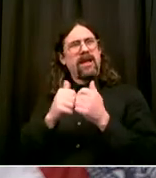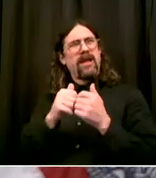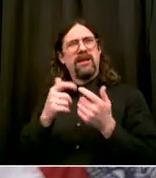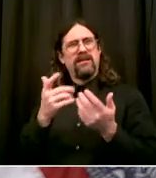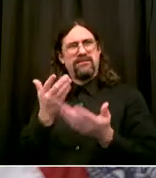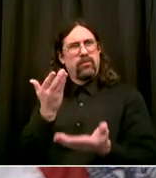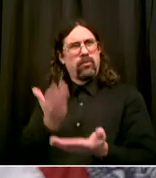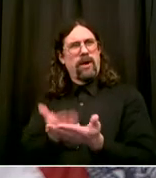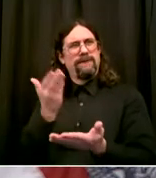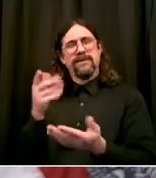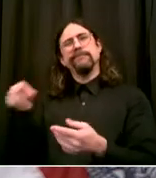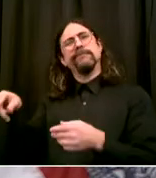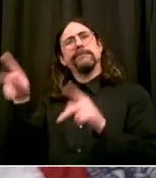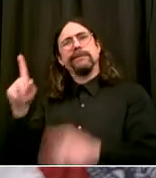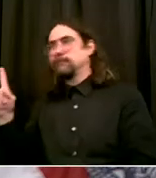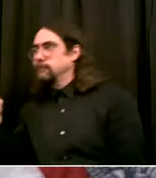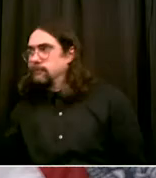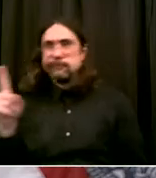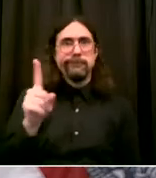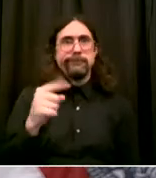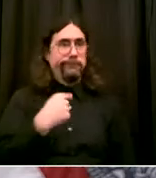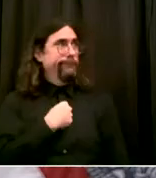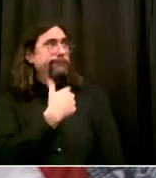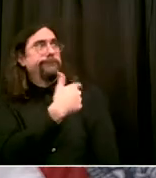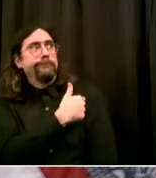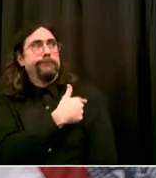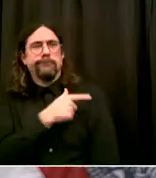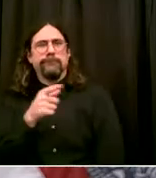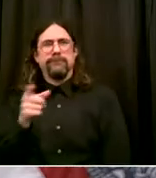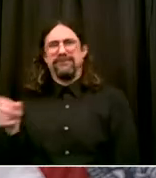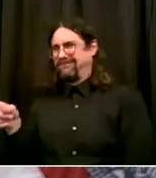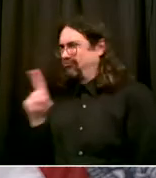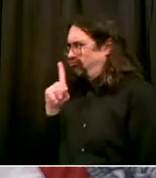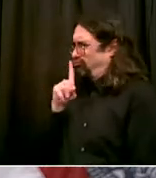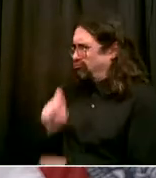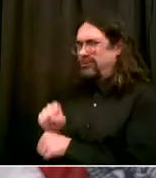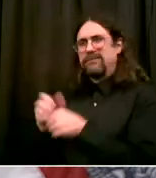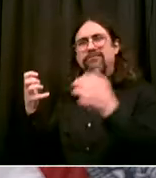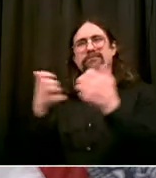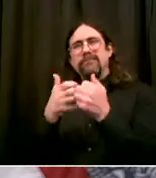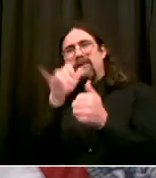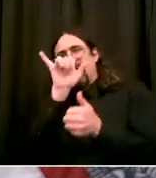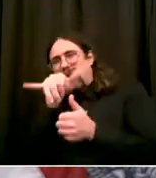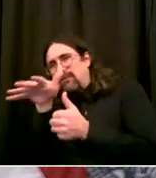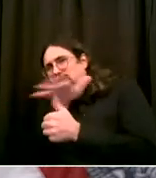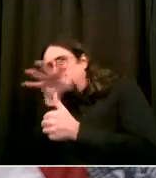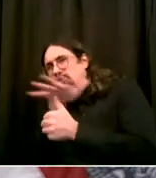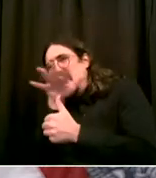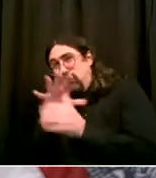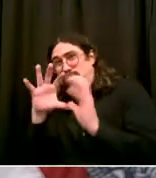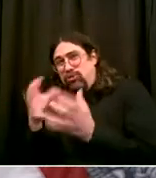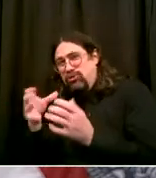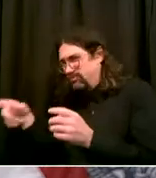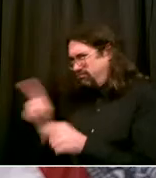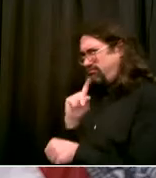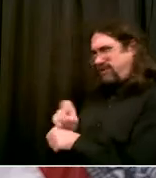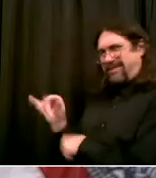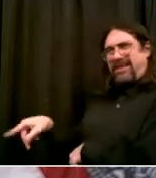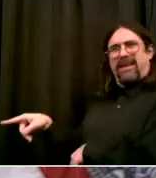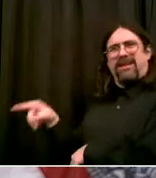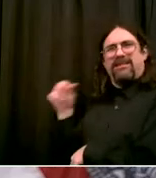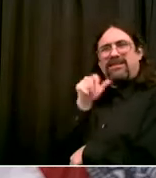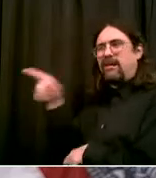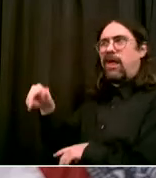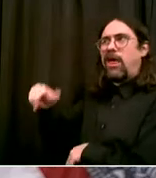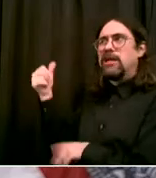the idea of using whatever spaces will get us out in the communities at the right time, again, depending on the priorities, and as we